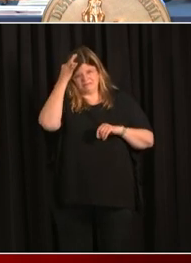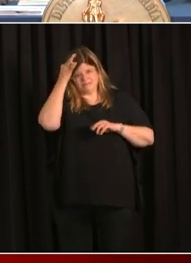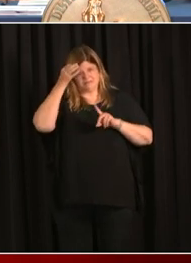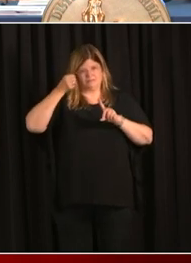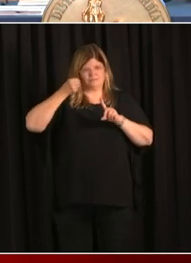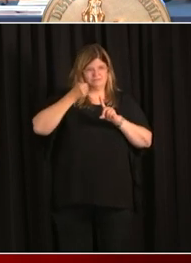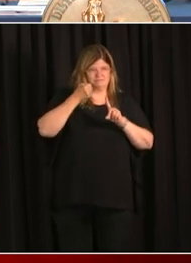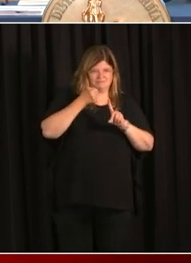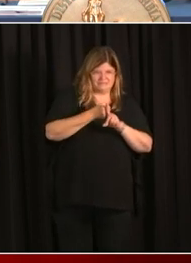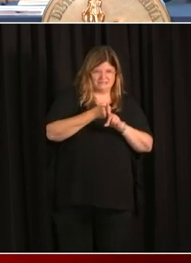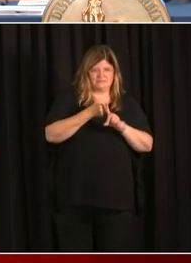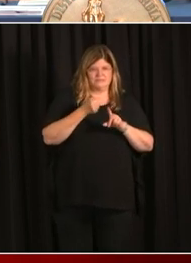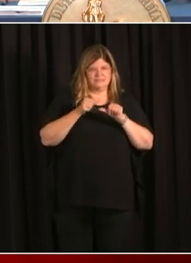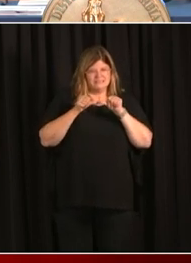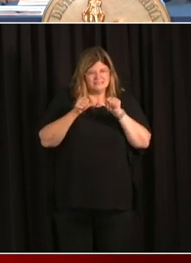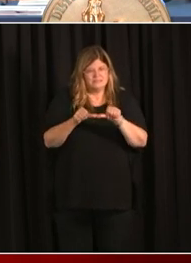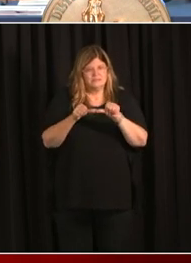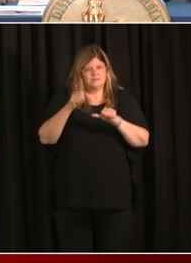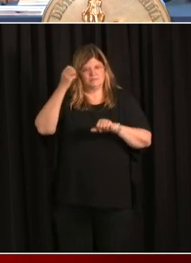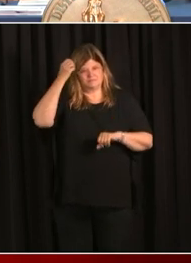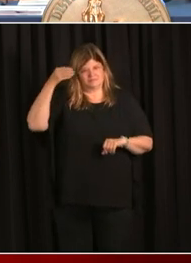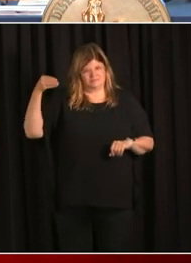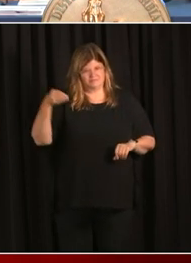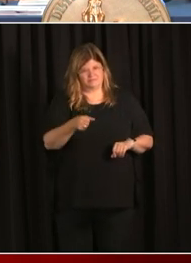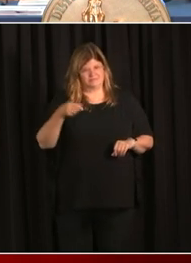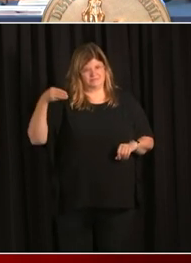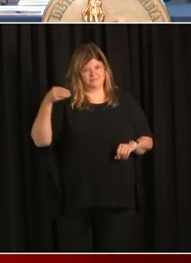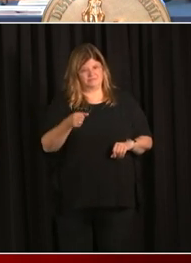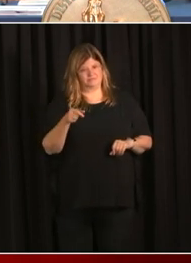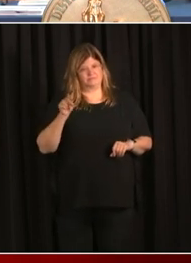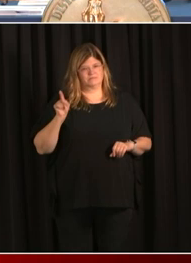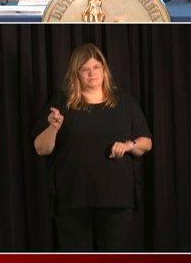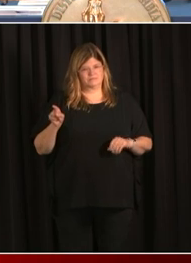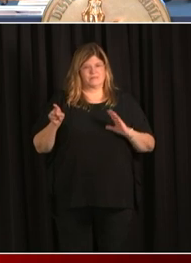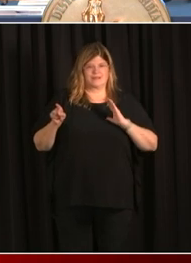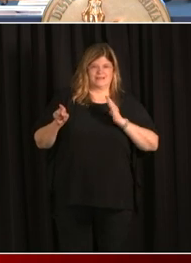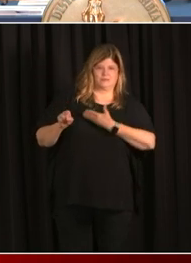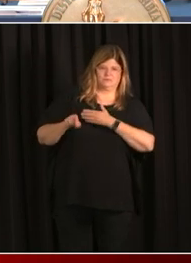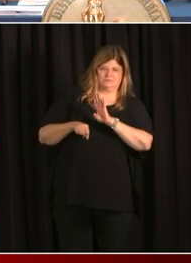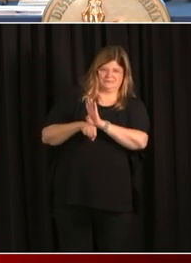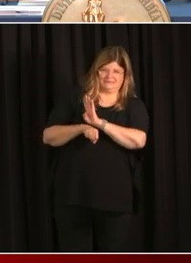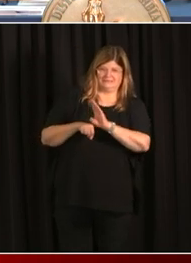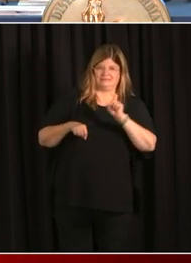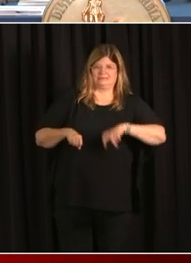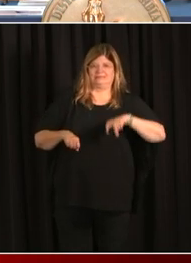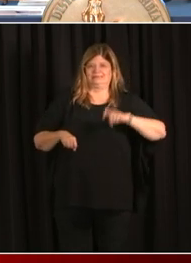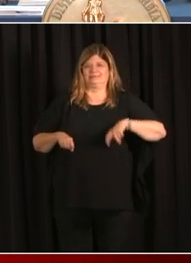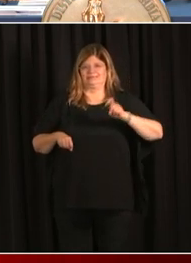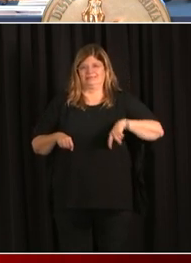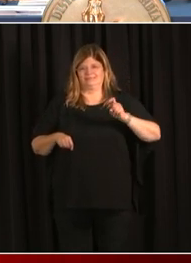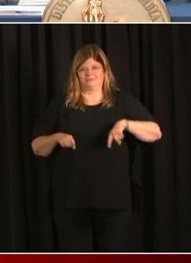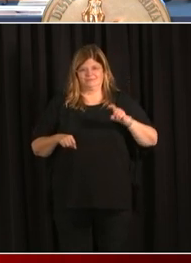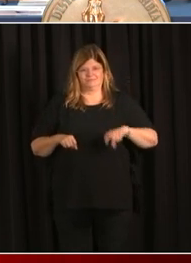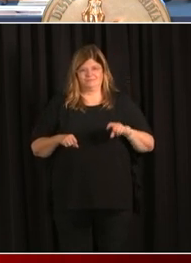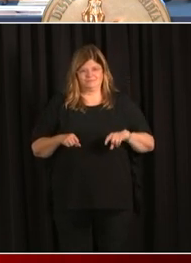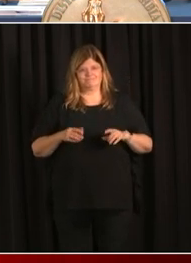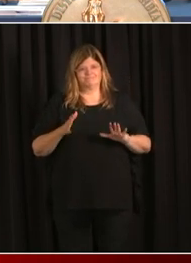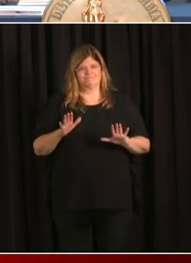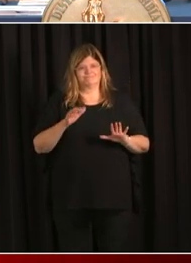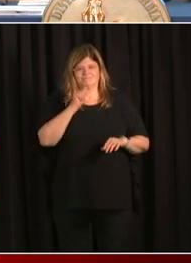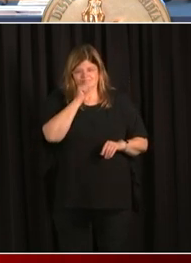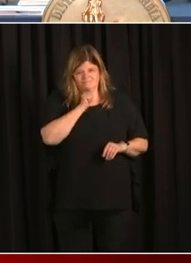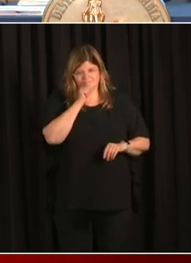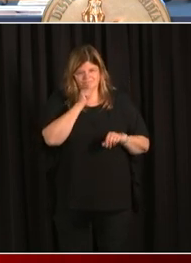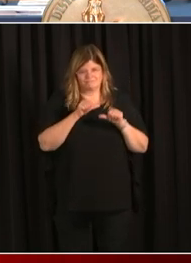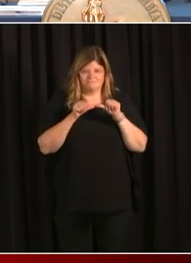and sustained federal stimulus is what our businesses are going to need to hold on and to keep